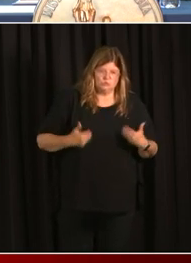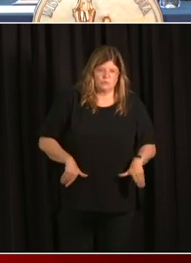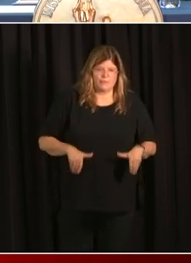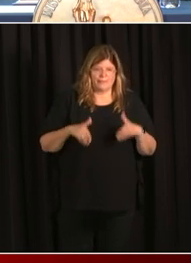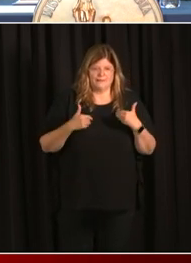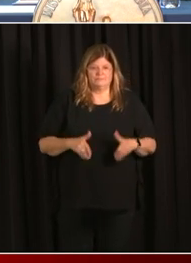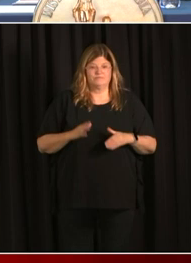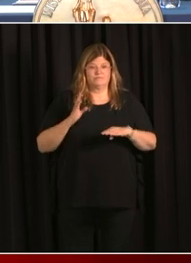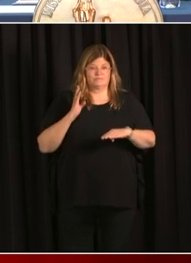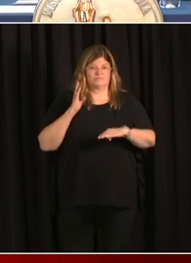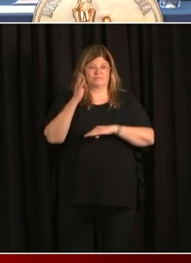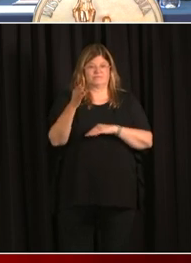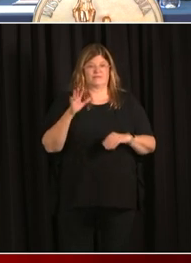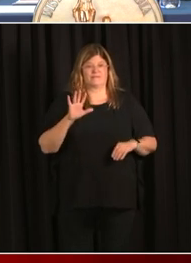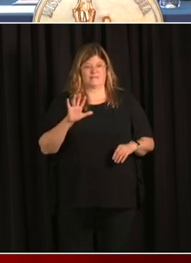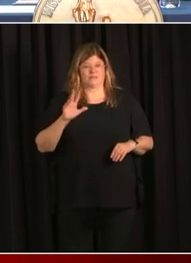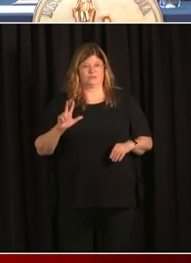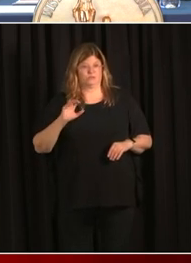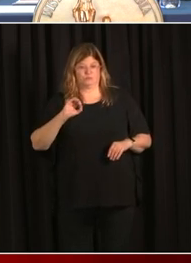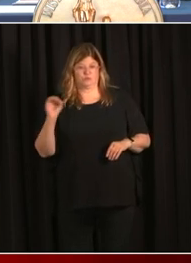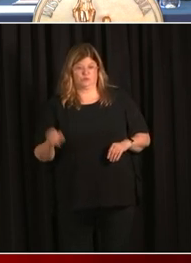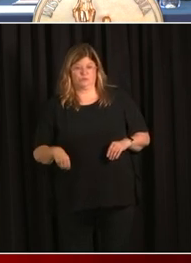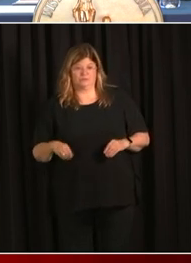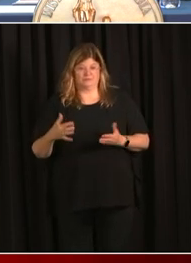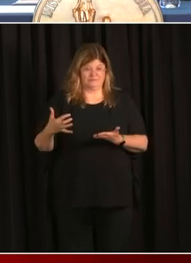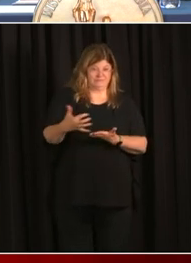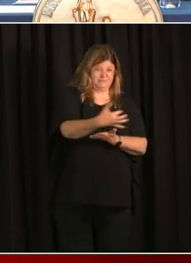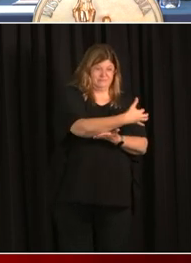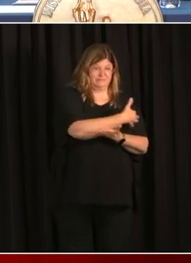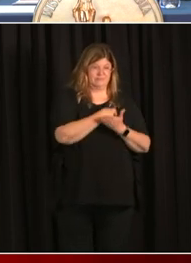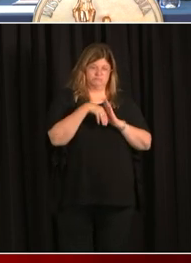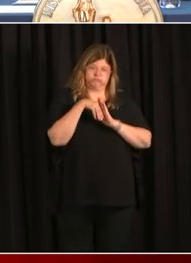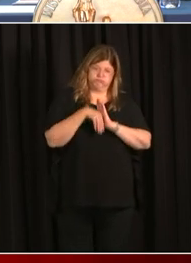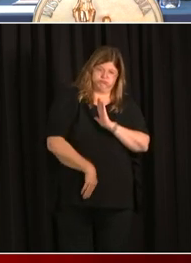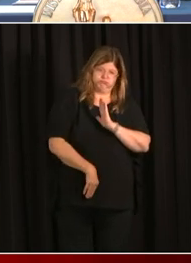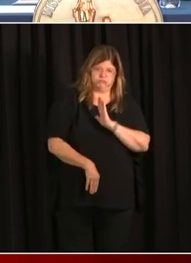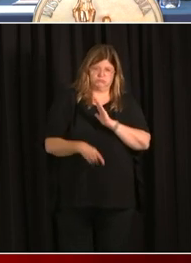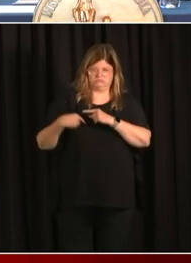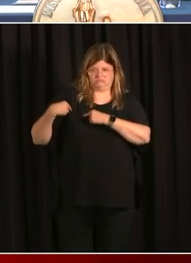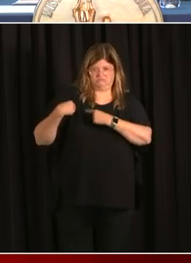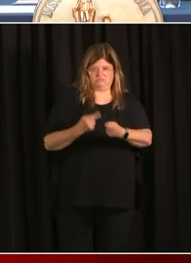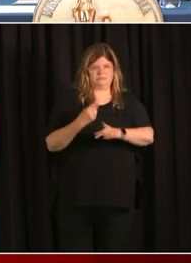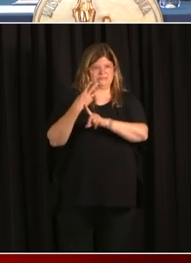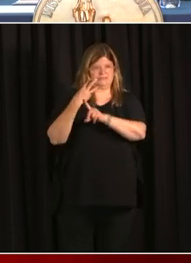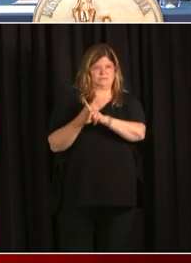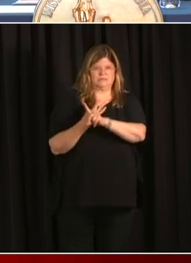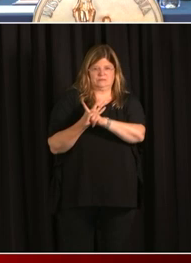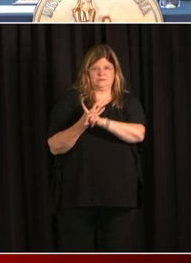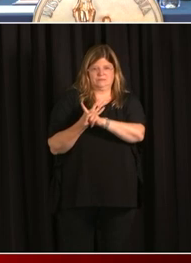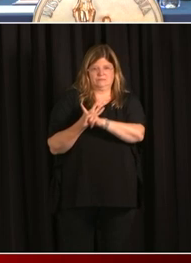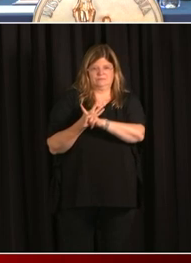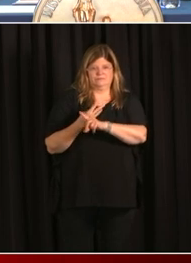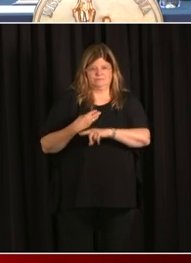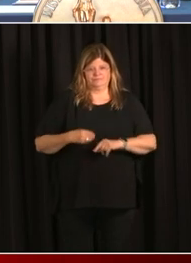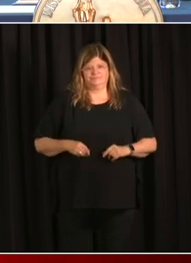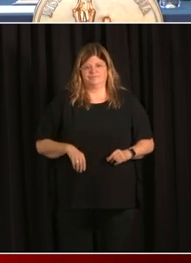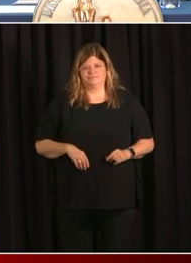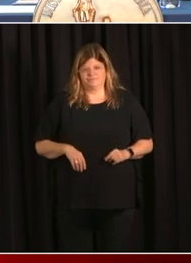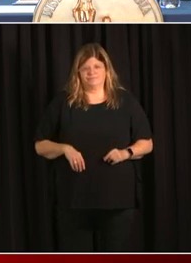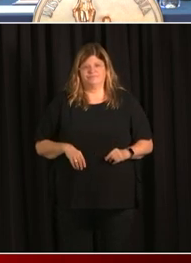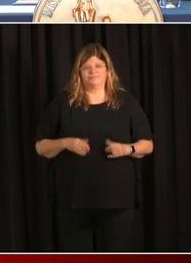Over 53% of revenue has fallen over the last 6 months. We